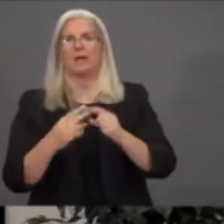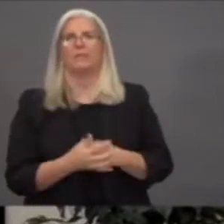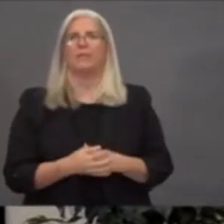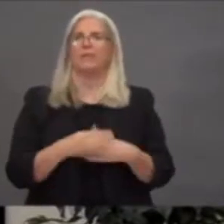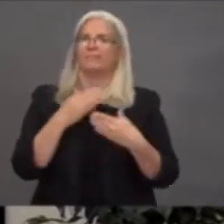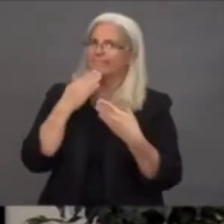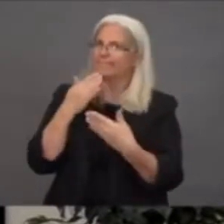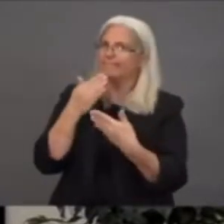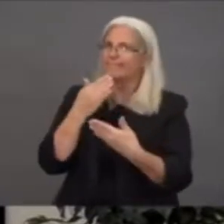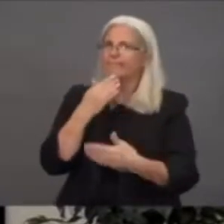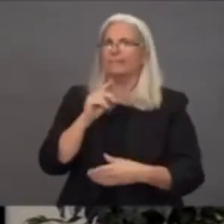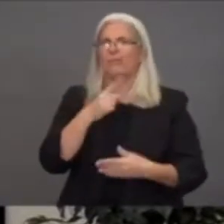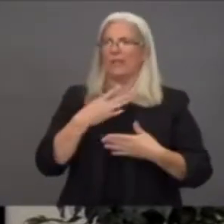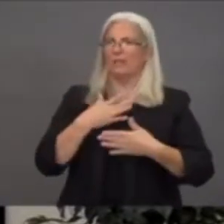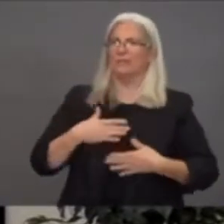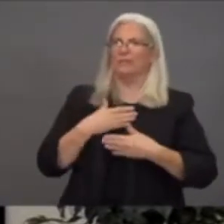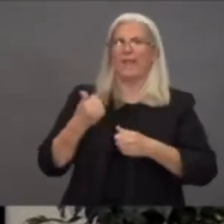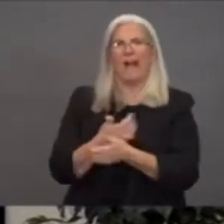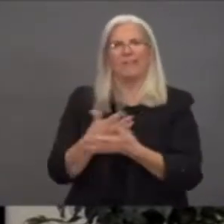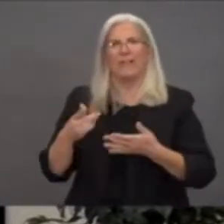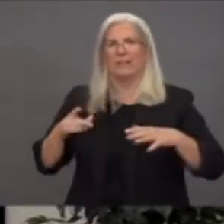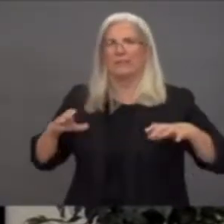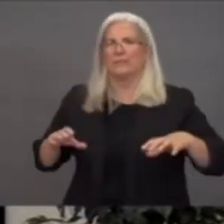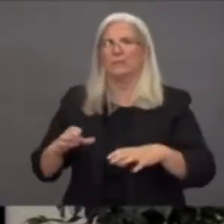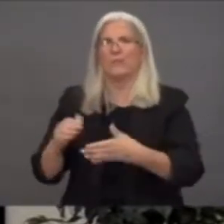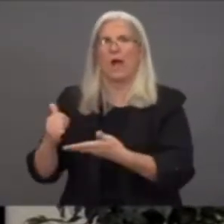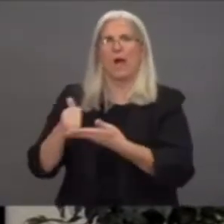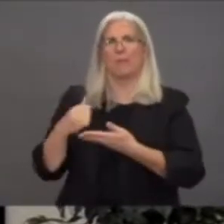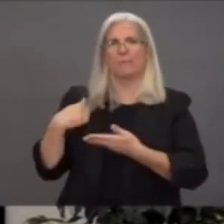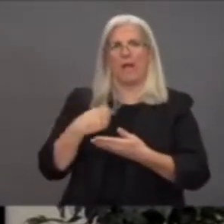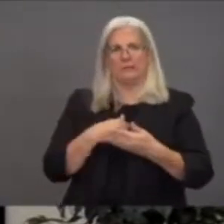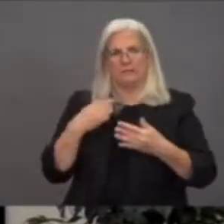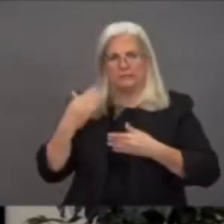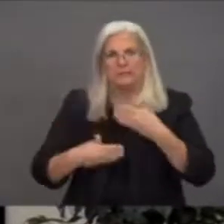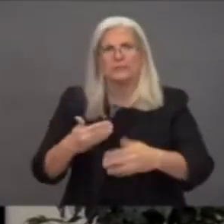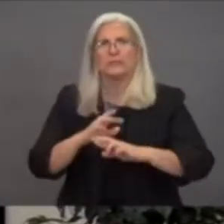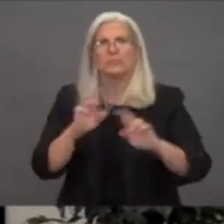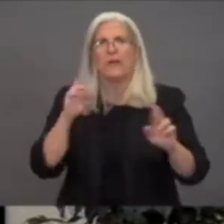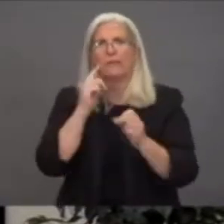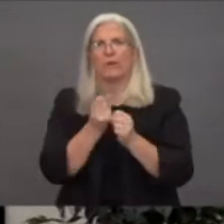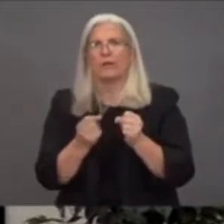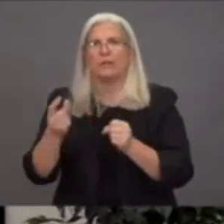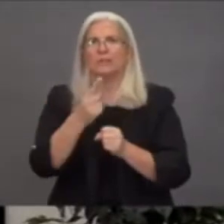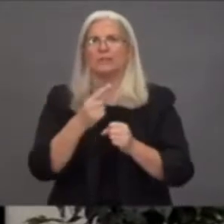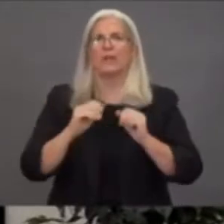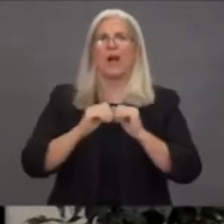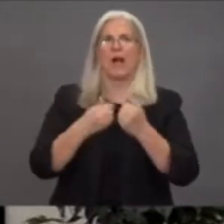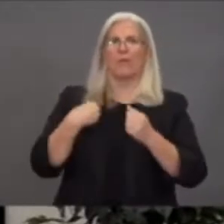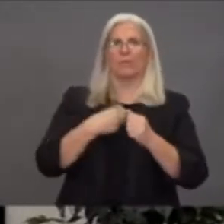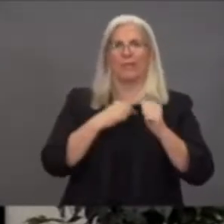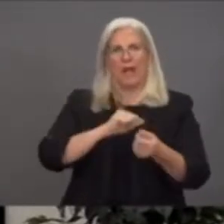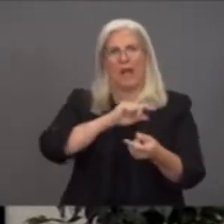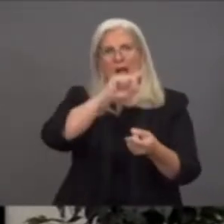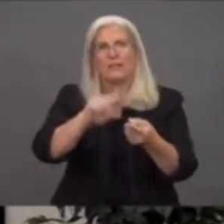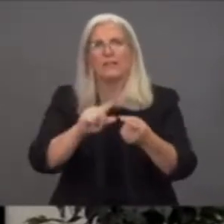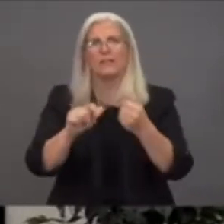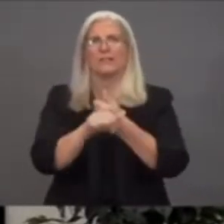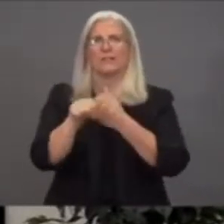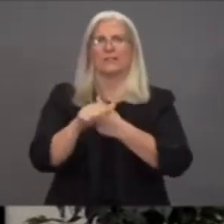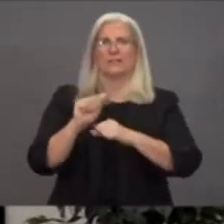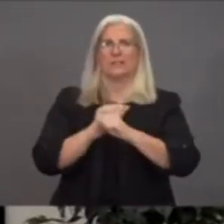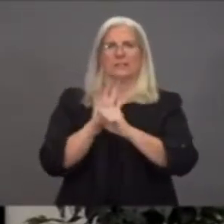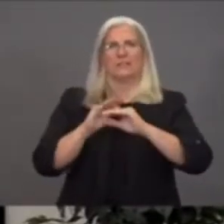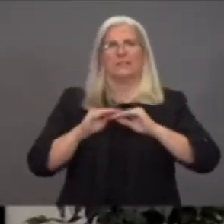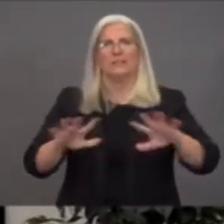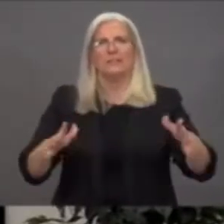Santa Clara County and helping us move on to the next year and also prevent any cases from happening. So thank you. Just a